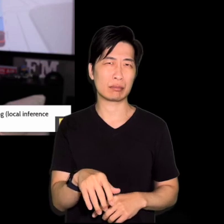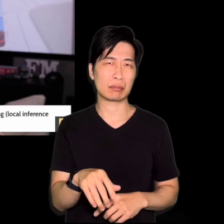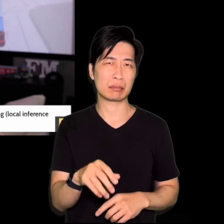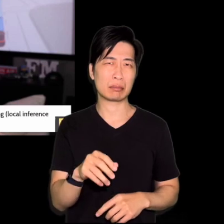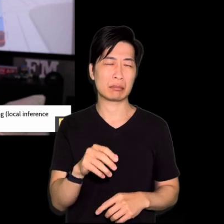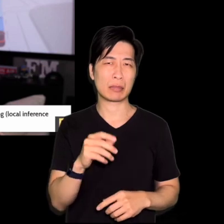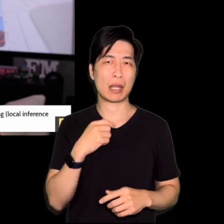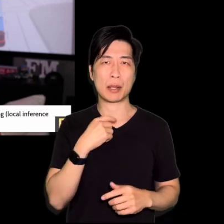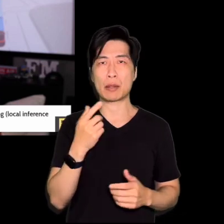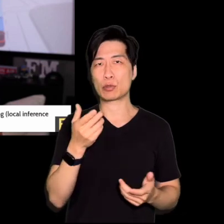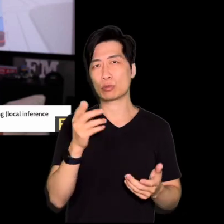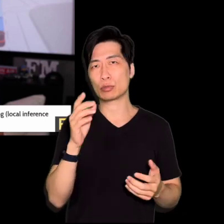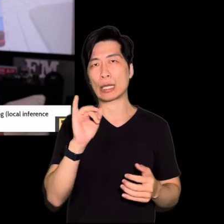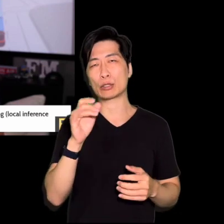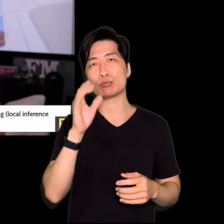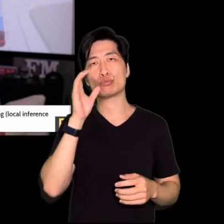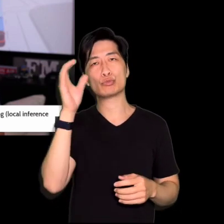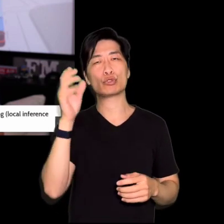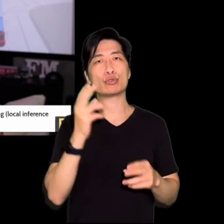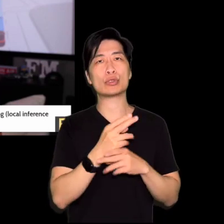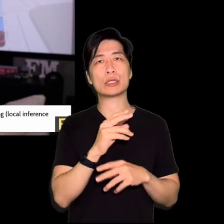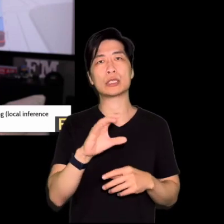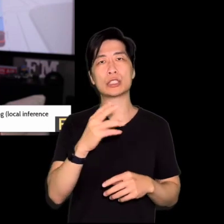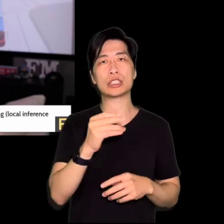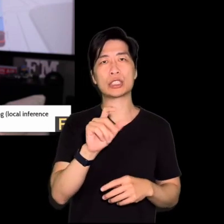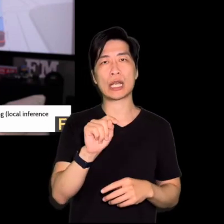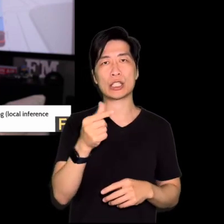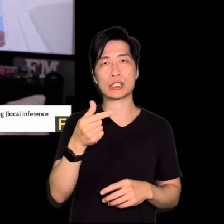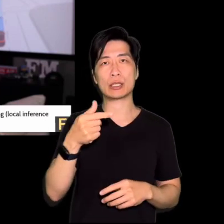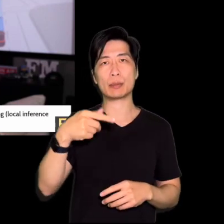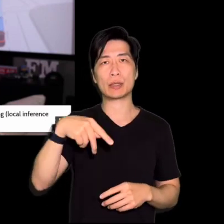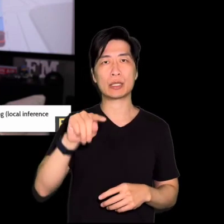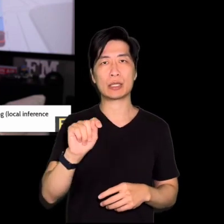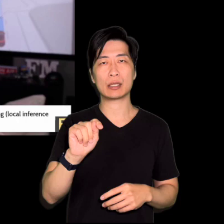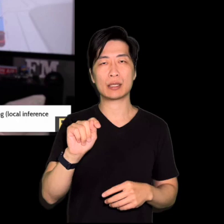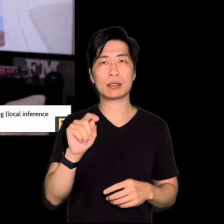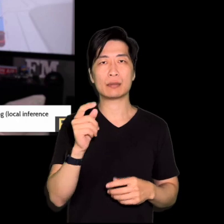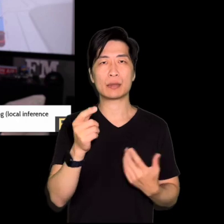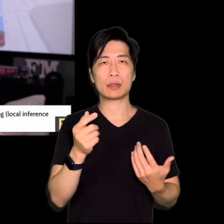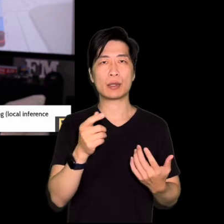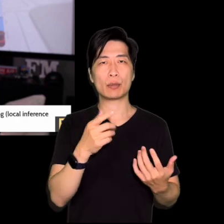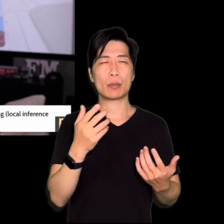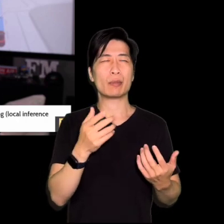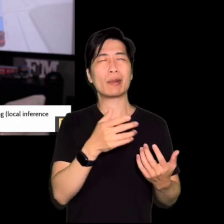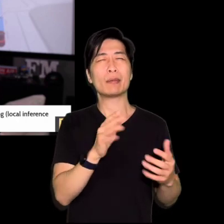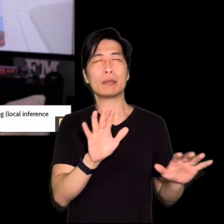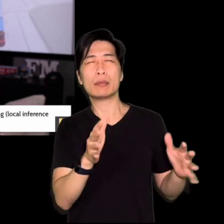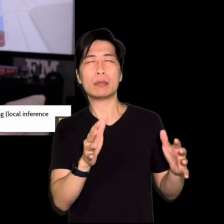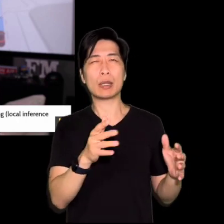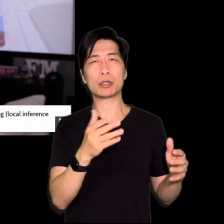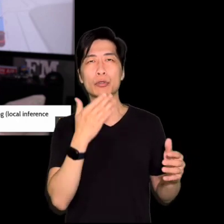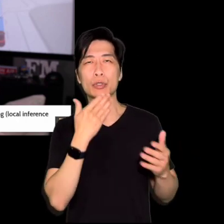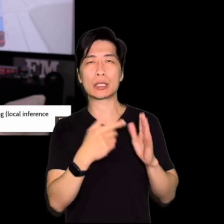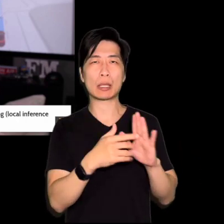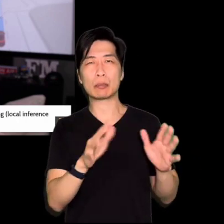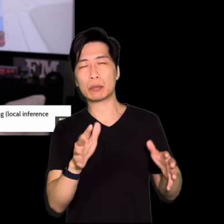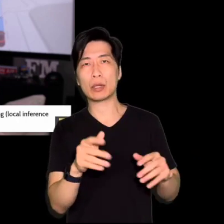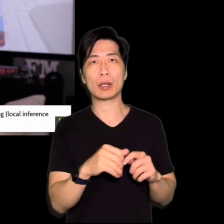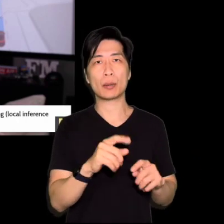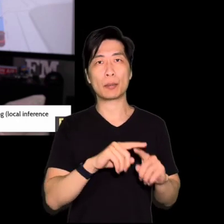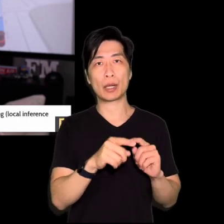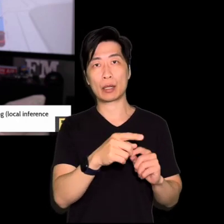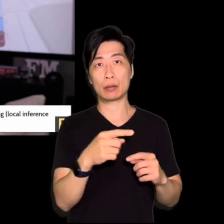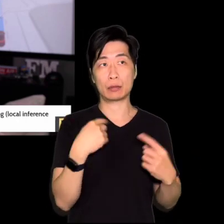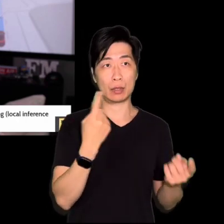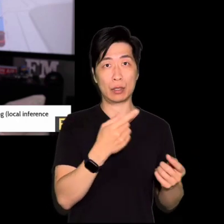case. I think conceptually speaking, like if you just use ChatGPT as an example, this is sort of a loose example, but it sort of stands. The